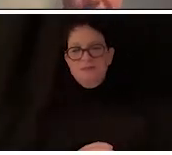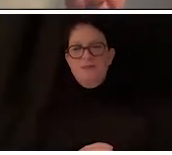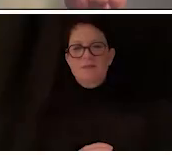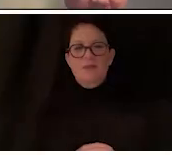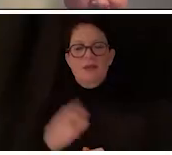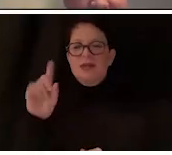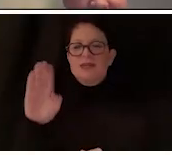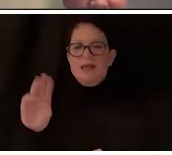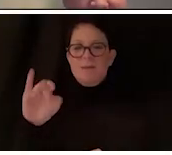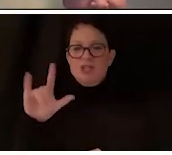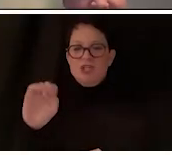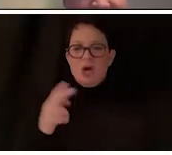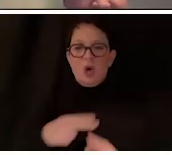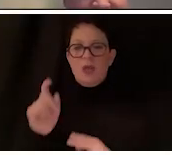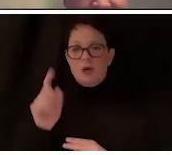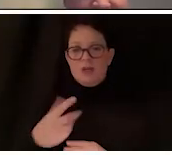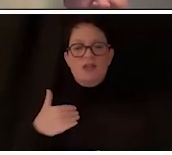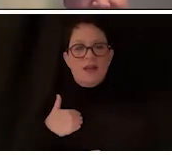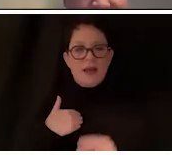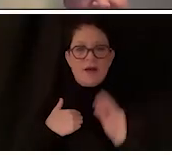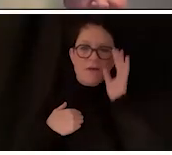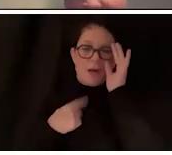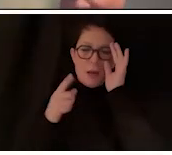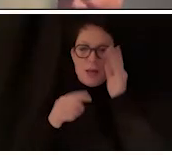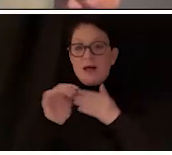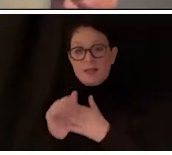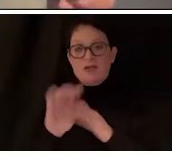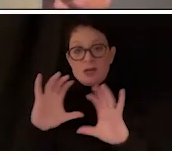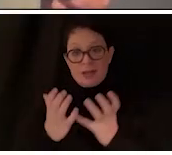Deb or Michelle, I do have a quick question on the leadership class.